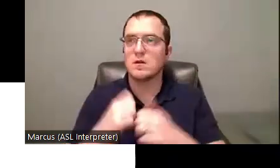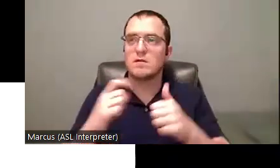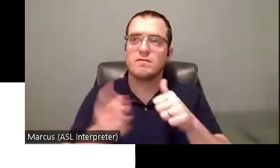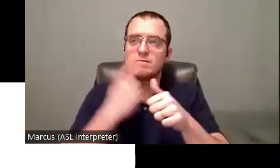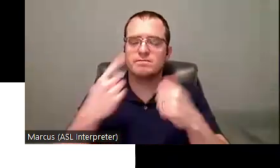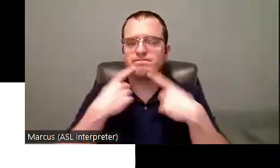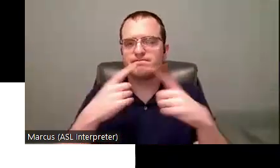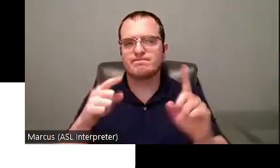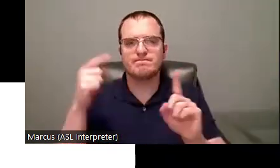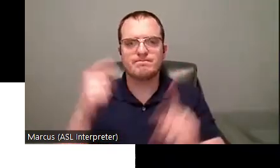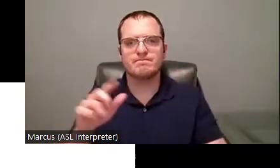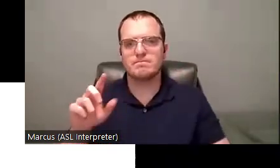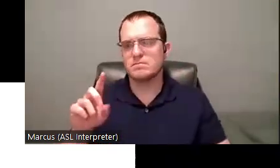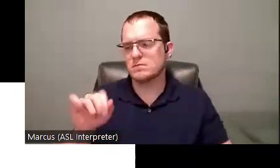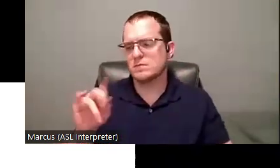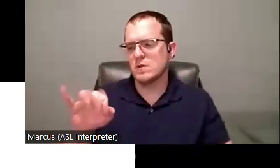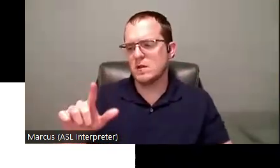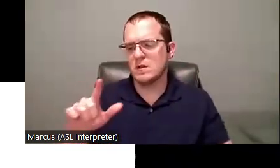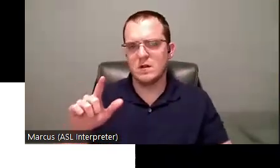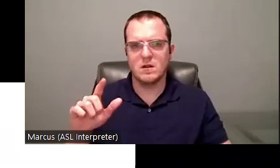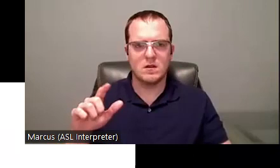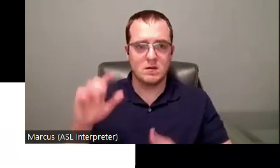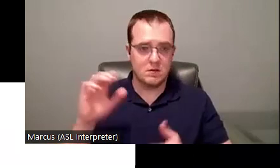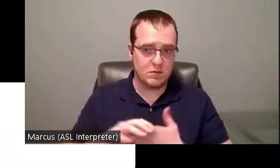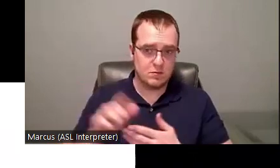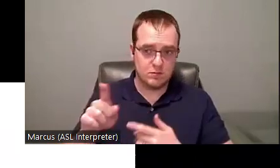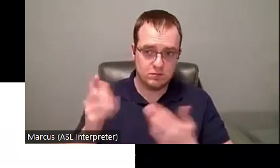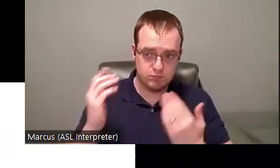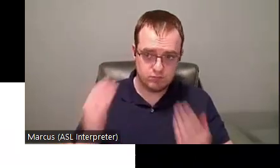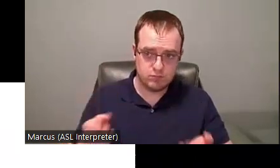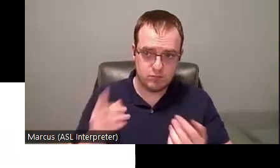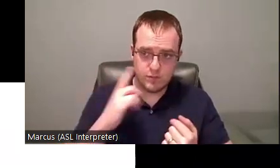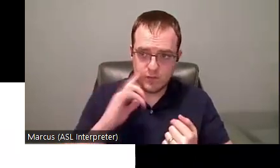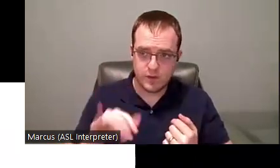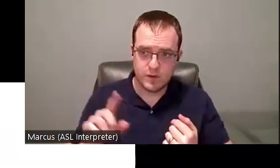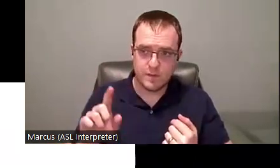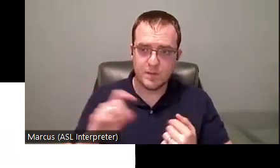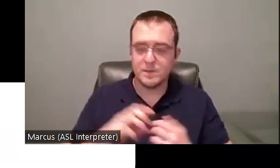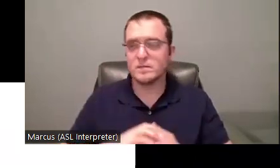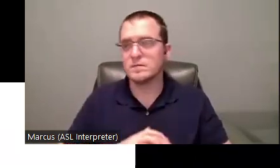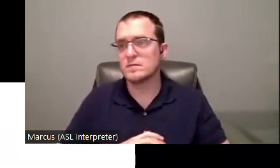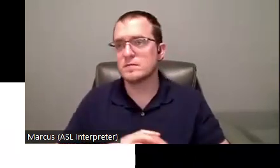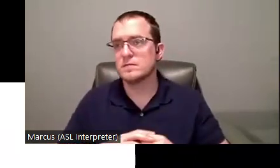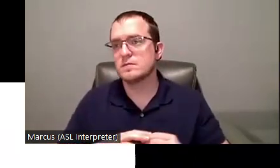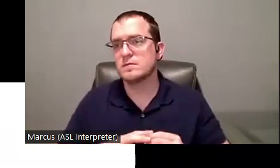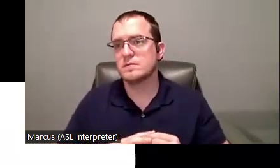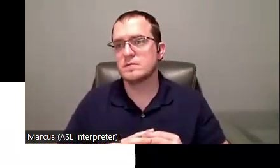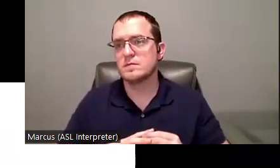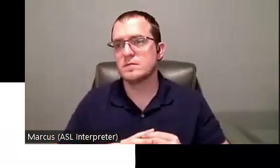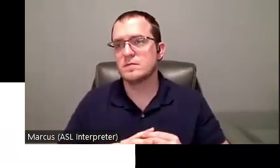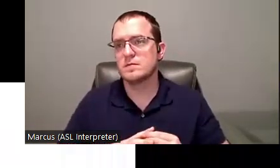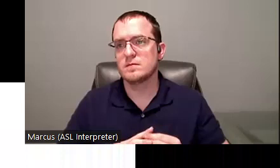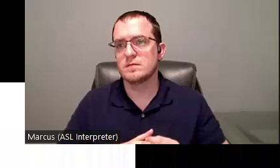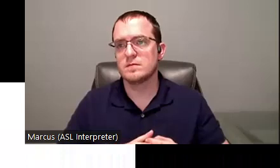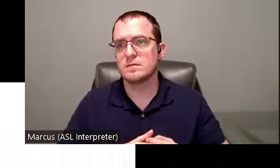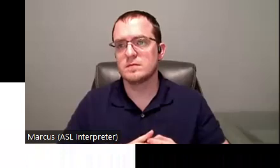announcements, Daniel, I believe you and Tanika are joining us for that. Hi there. My name is